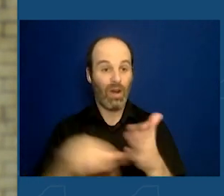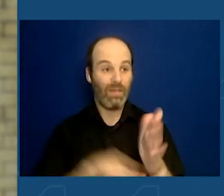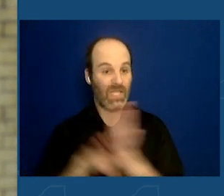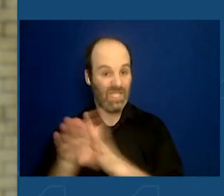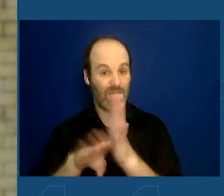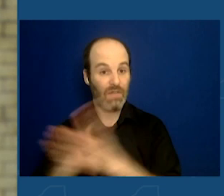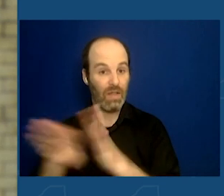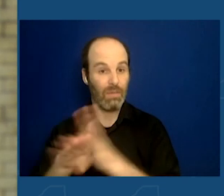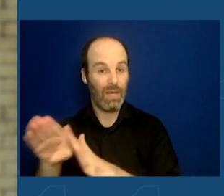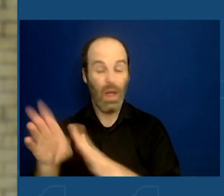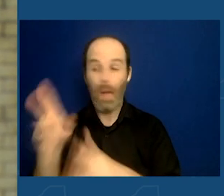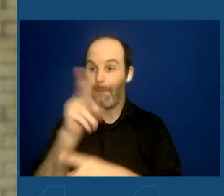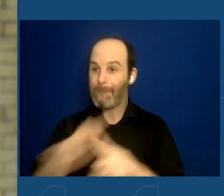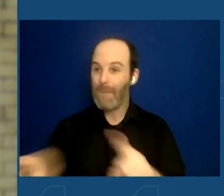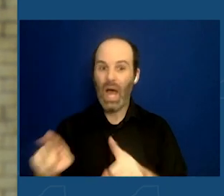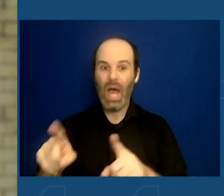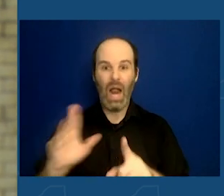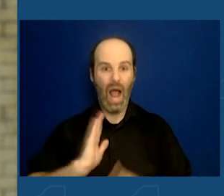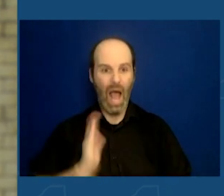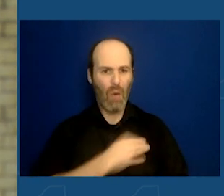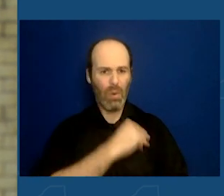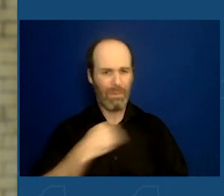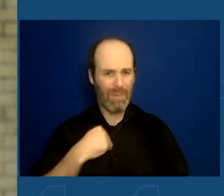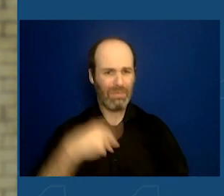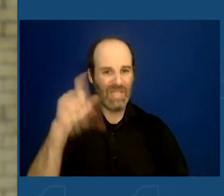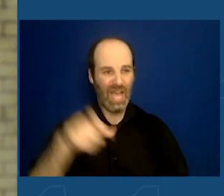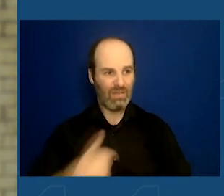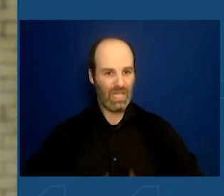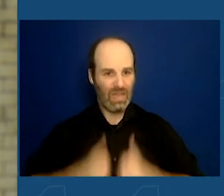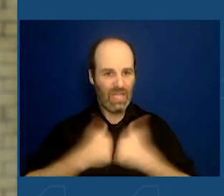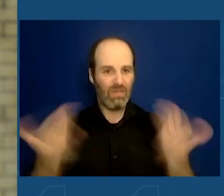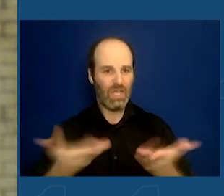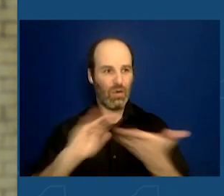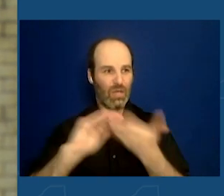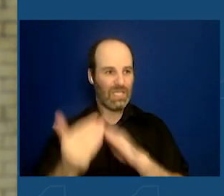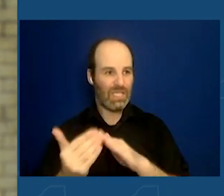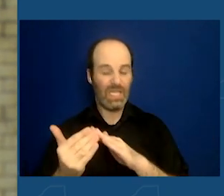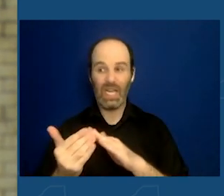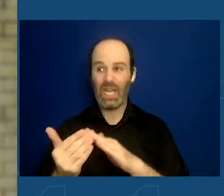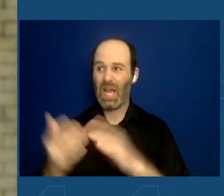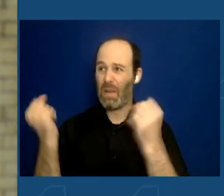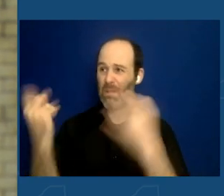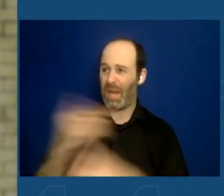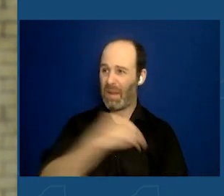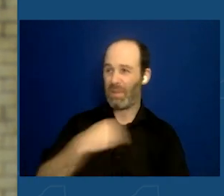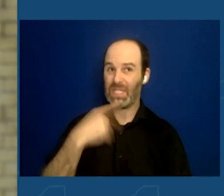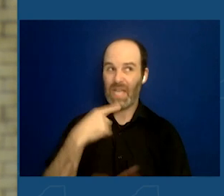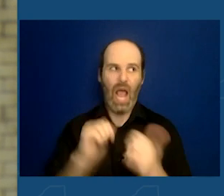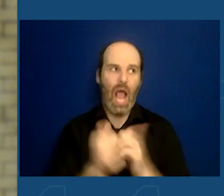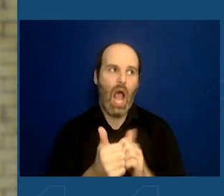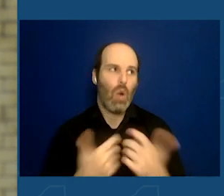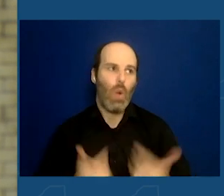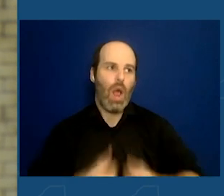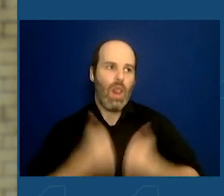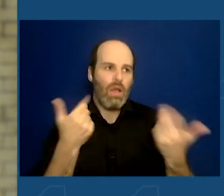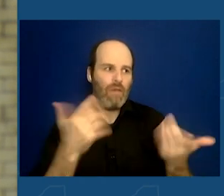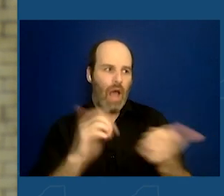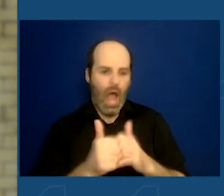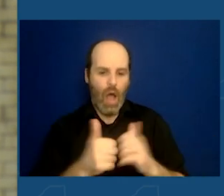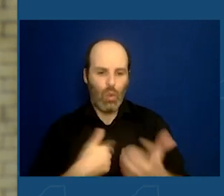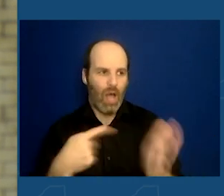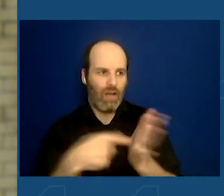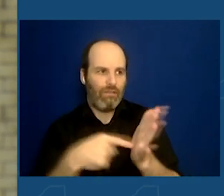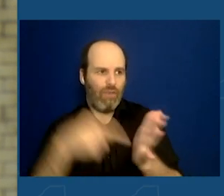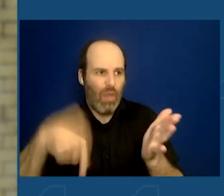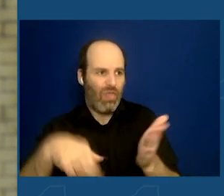this city. And that's the other thing that we constantly hear from our members is, how am I going to live in this city? How am I going to afford to live in this city? And I will say many